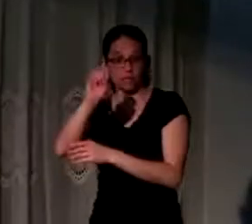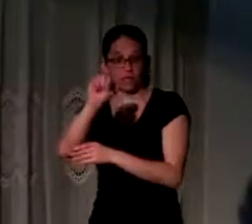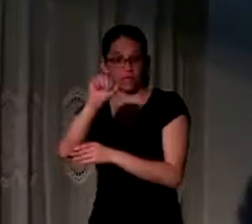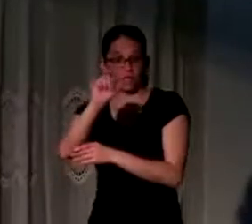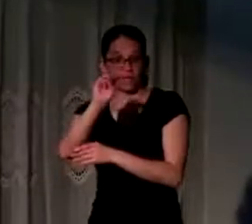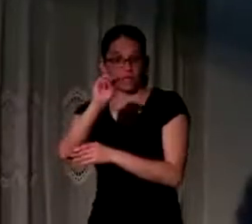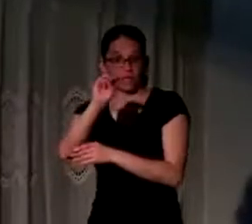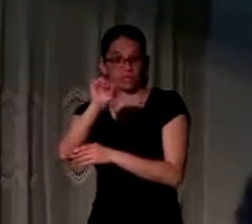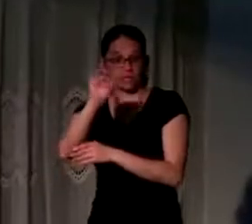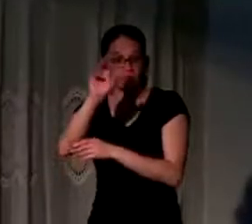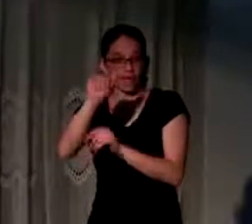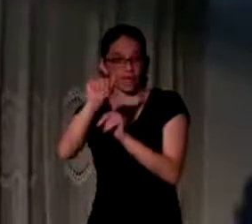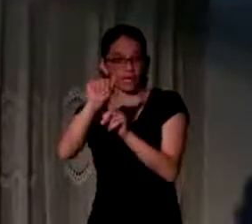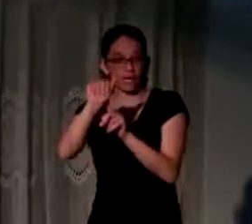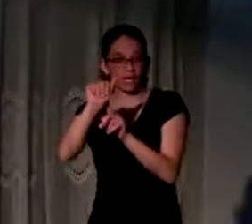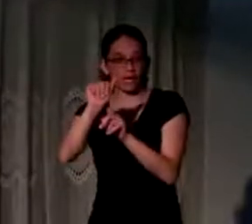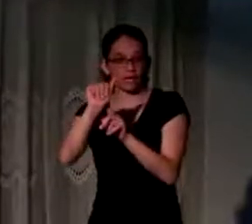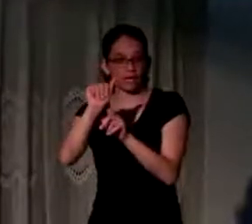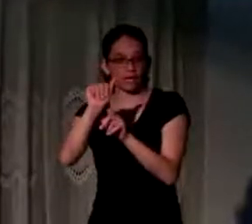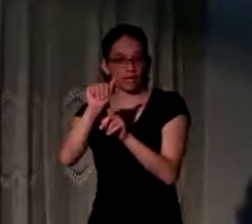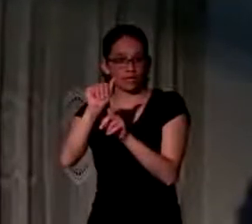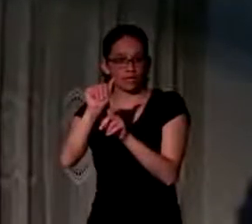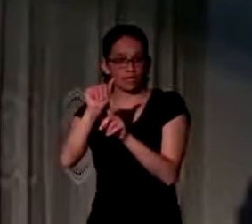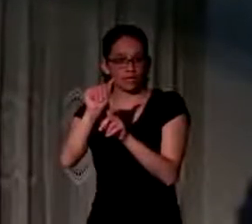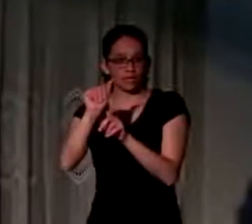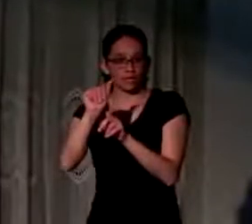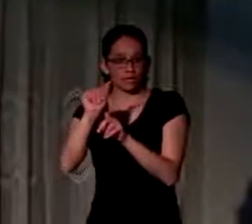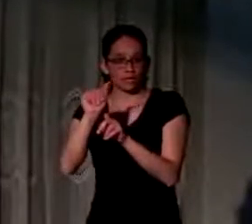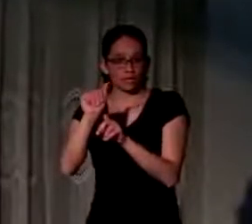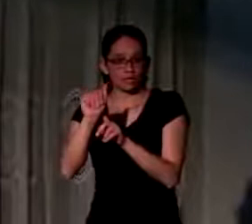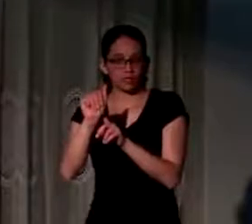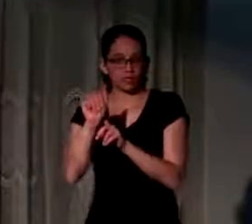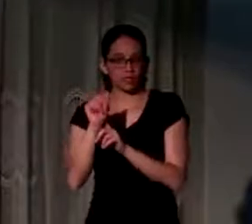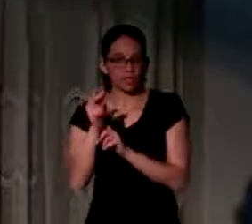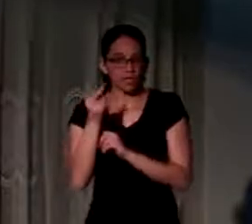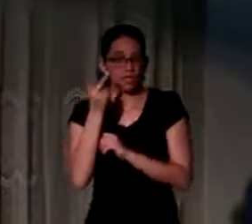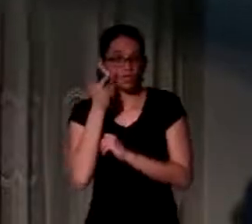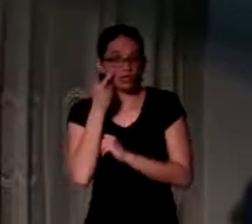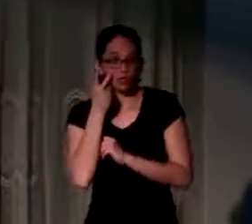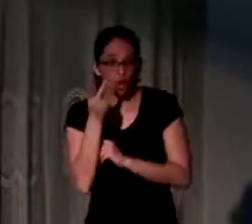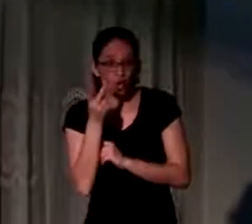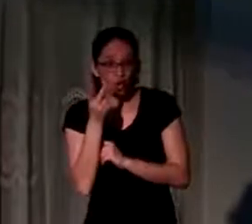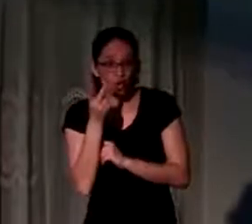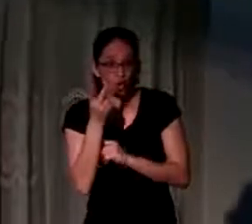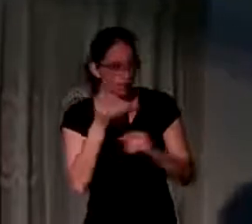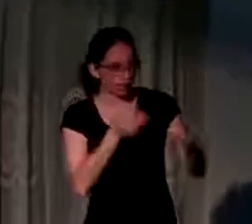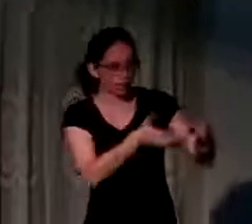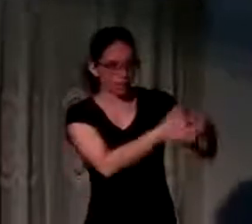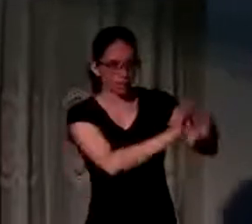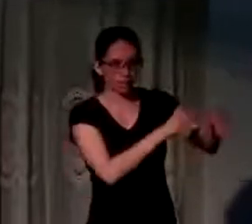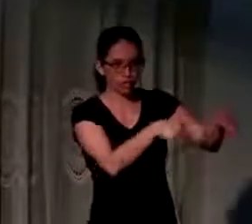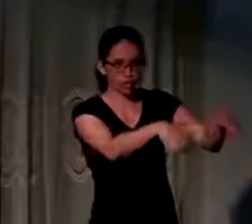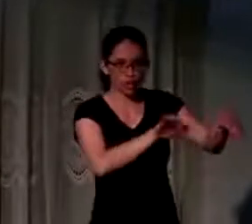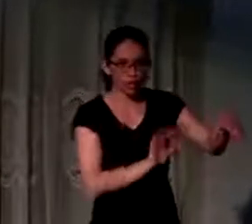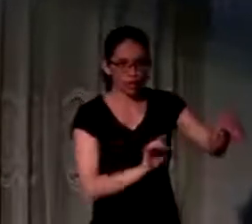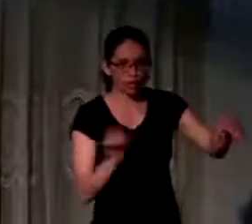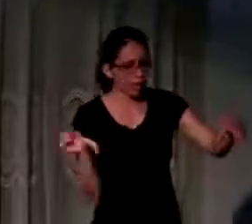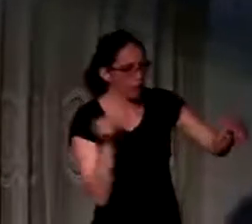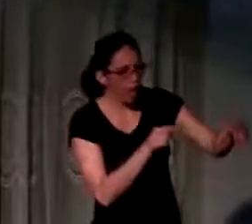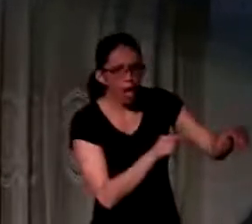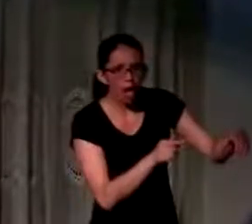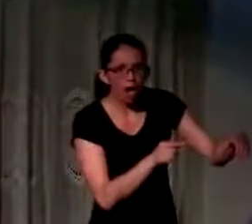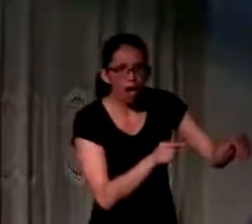on Sunday morning and says, I have been to the tomb. The rock is